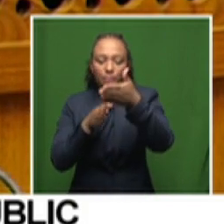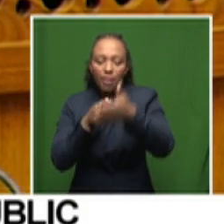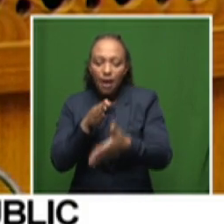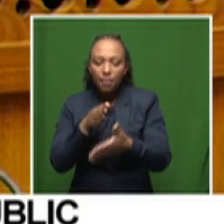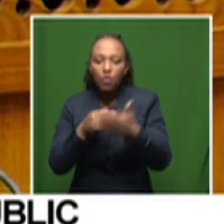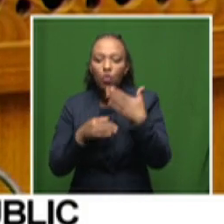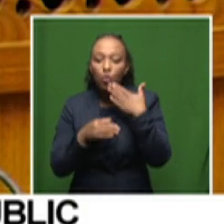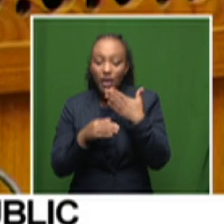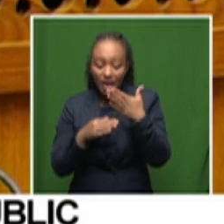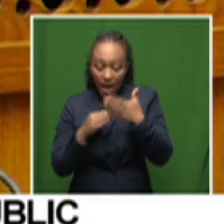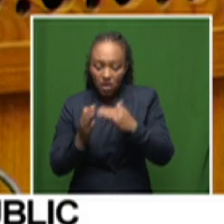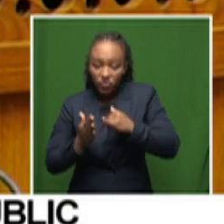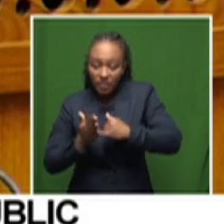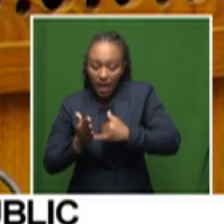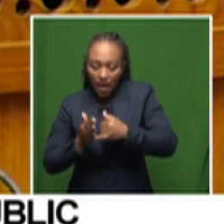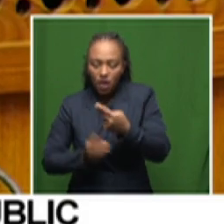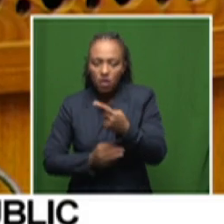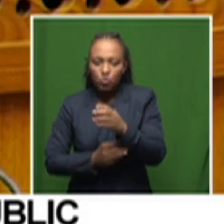to the end of January